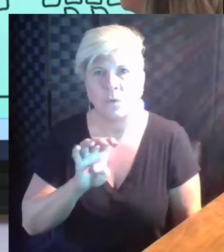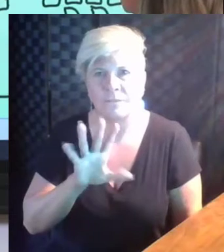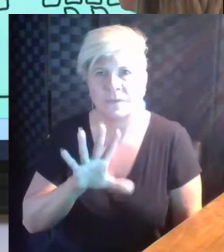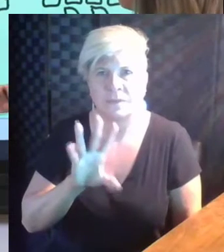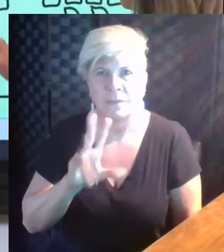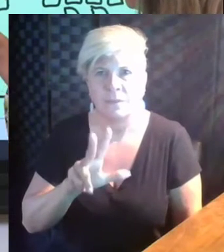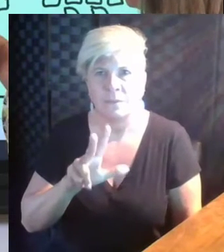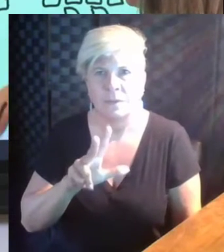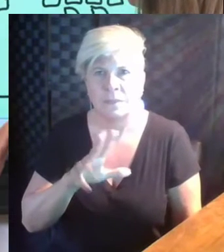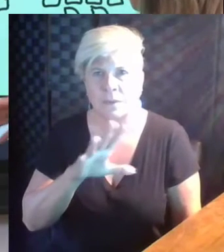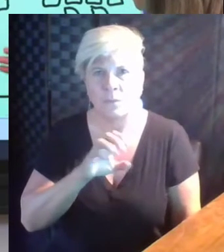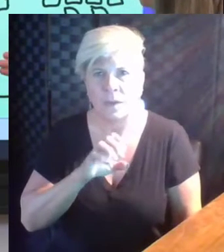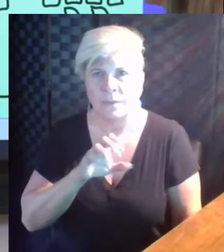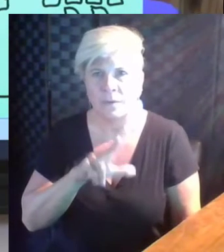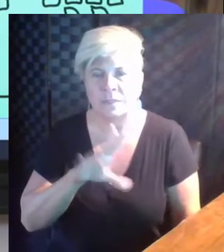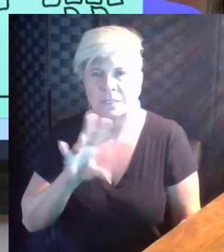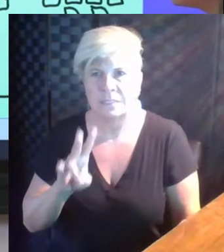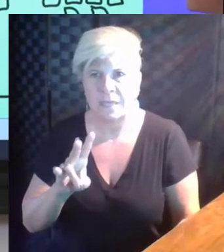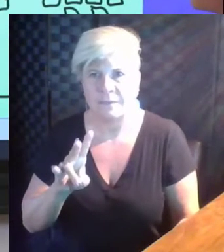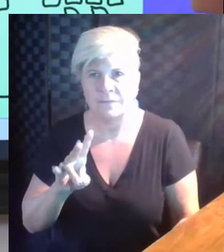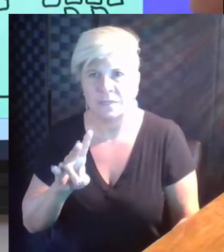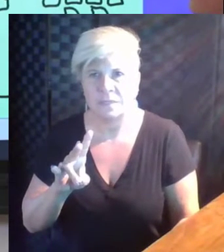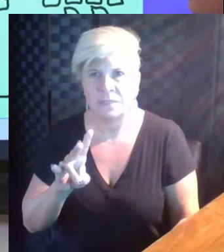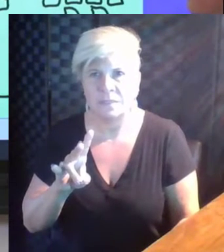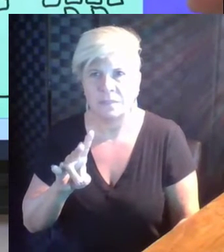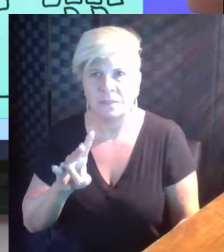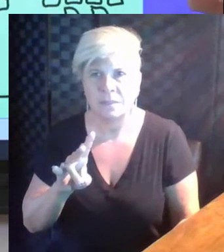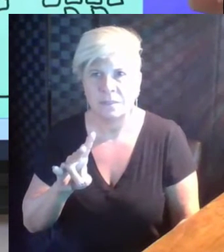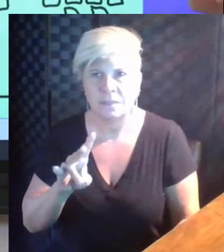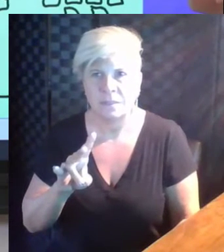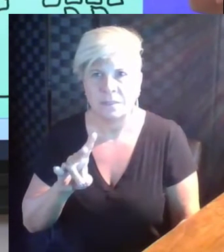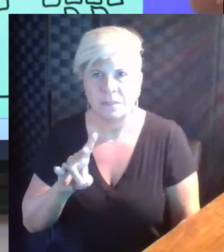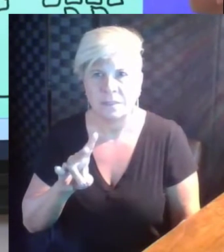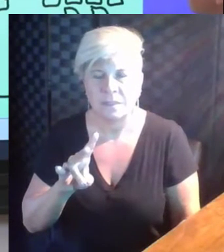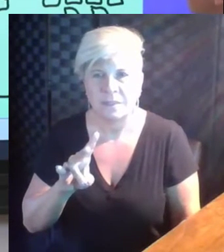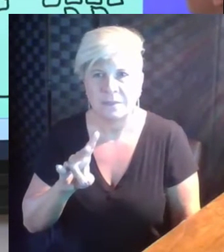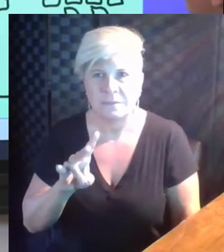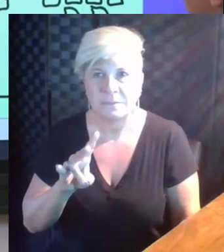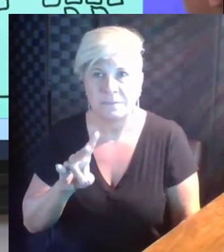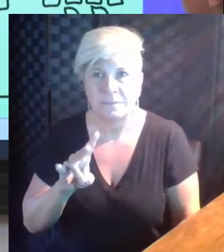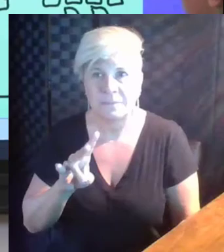453, and I'm taking away 37.